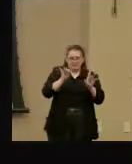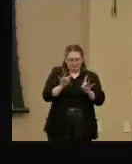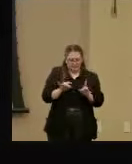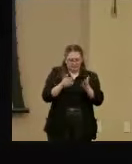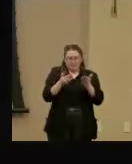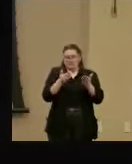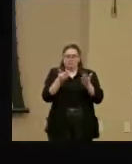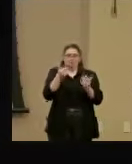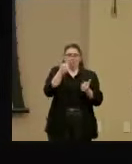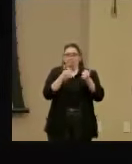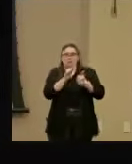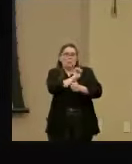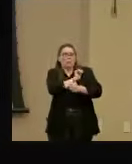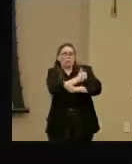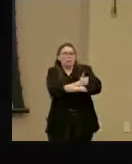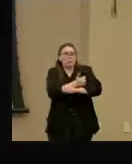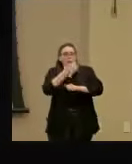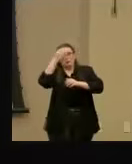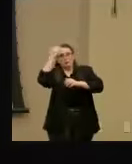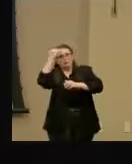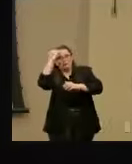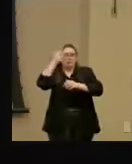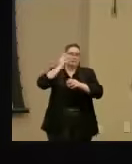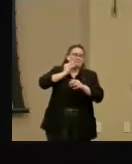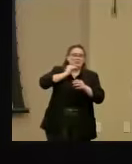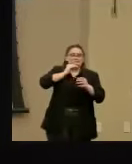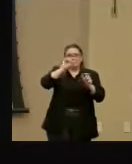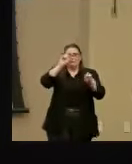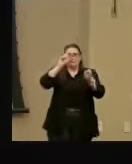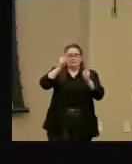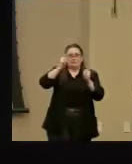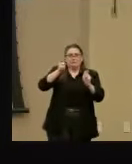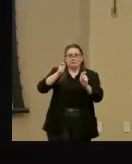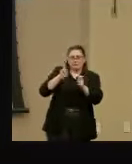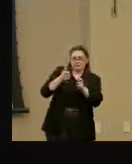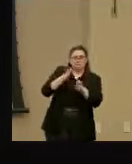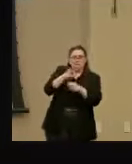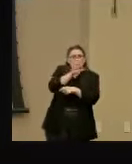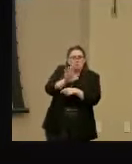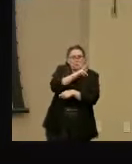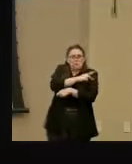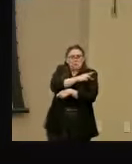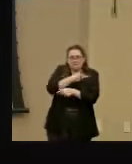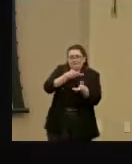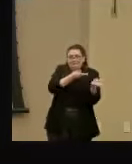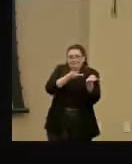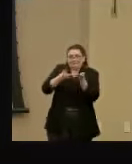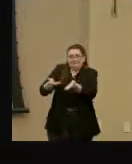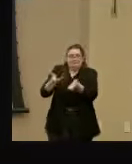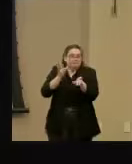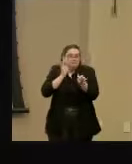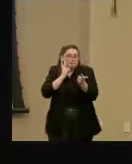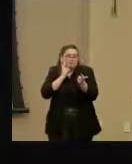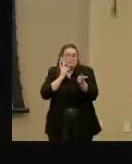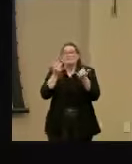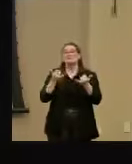had the most authority at the point sort of had the say in how patients were managed. And now we at least have a guideline to